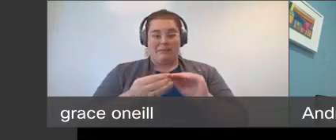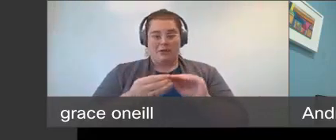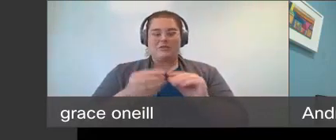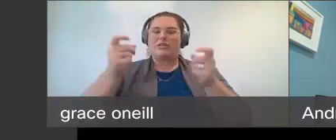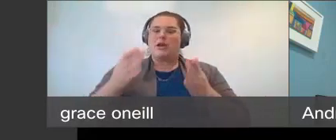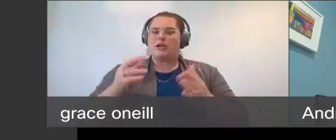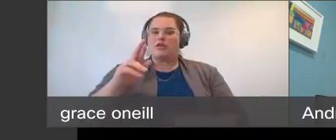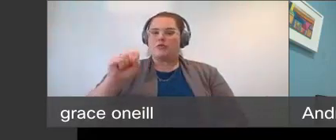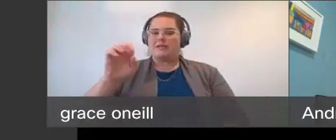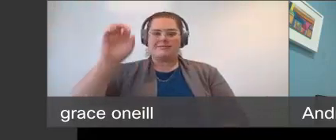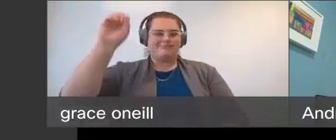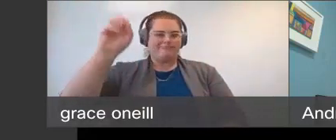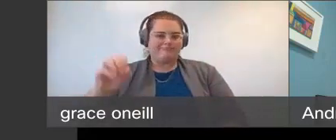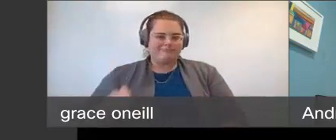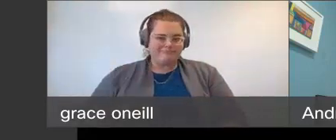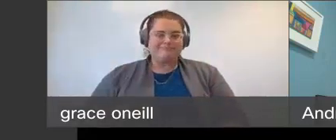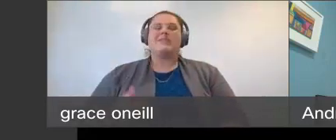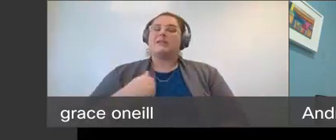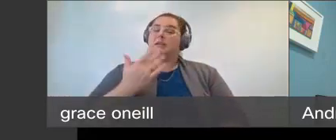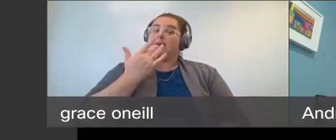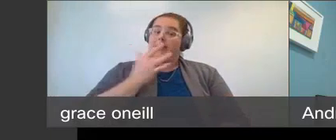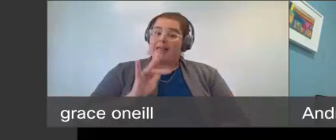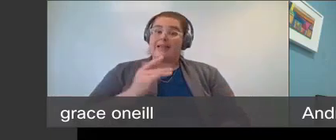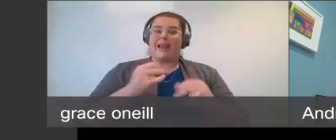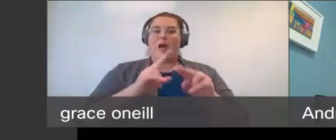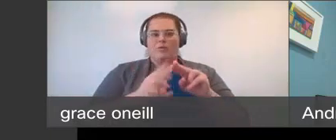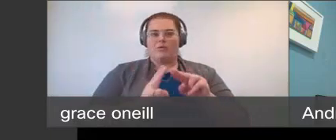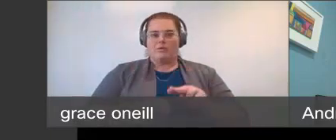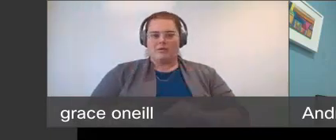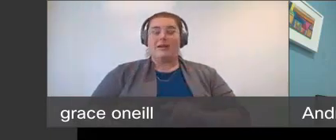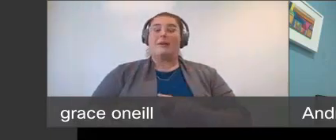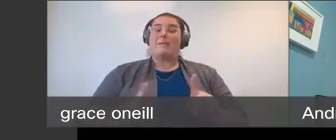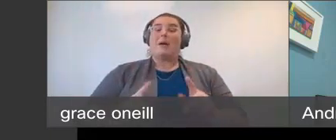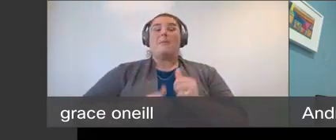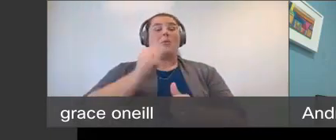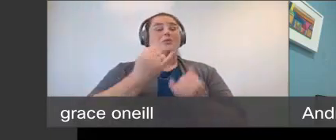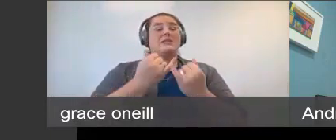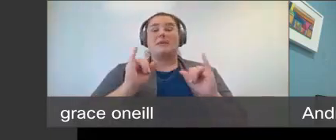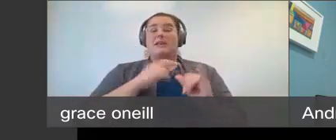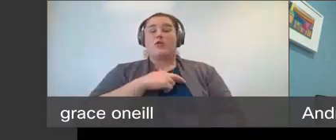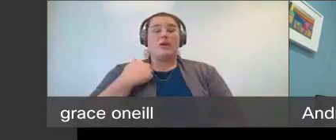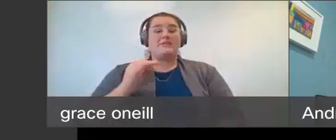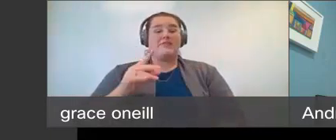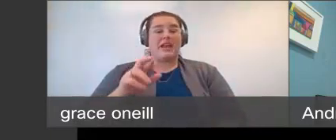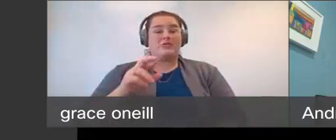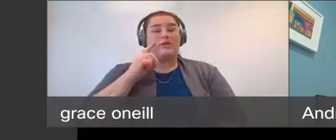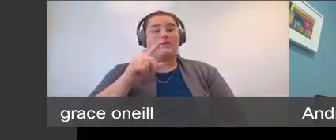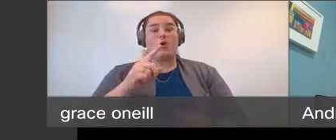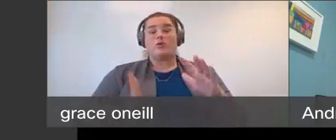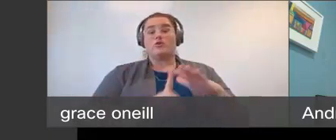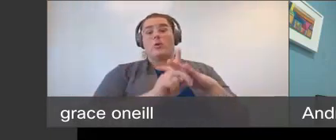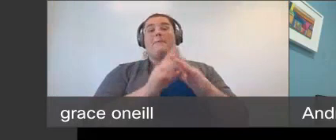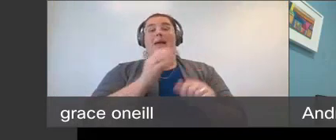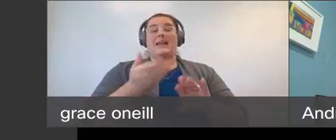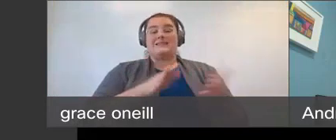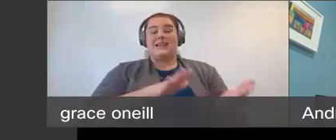downswing, but having an intellectual disability was deemed the strongest independent risk factor for presenting with COVID and dying from COVID. And